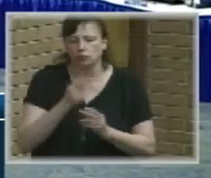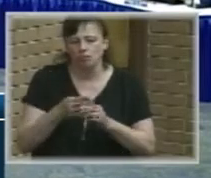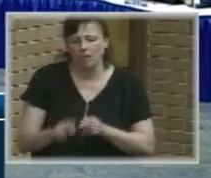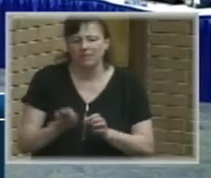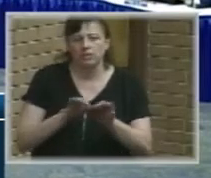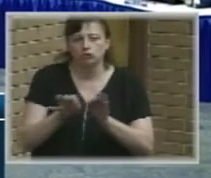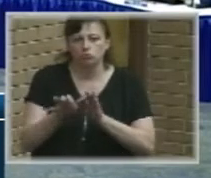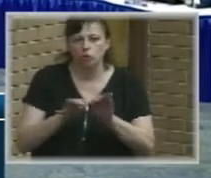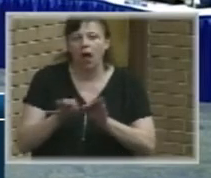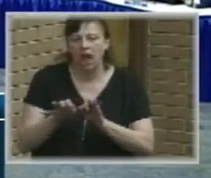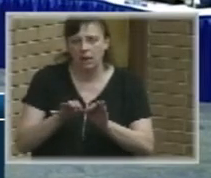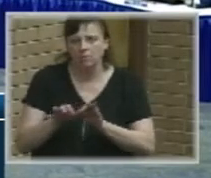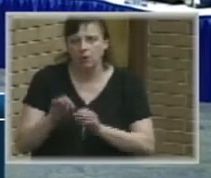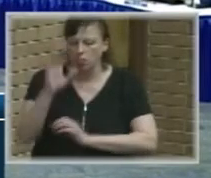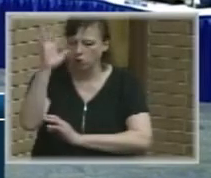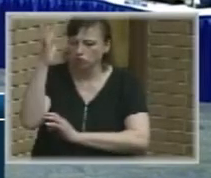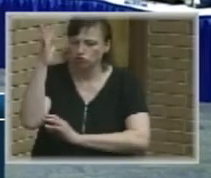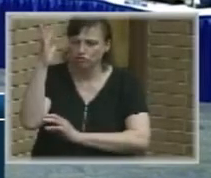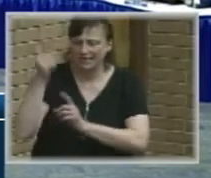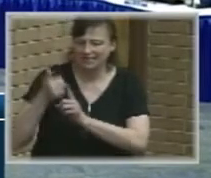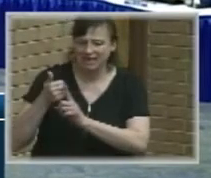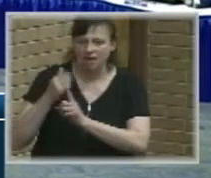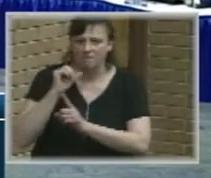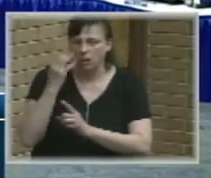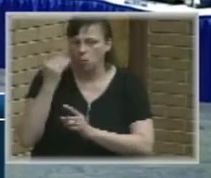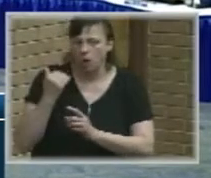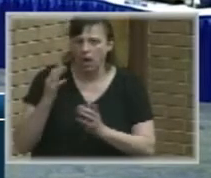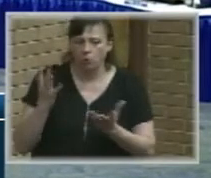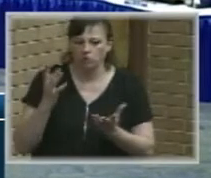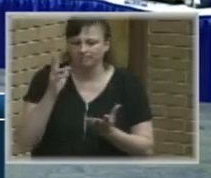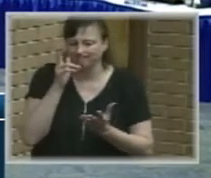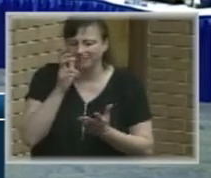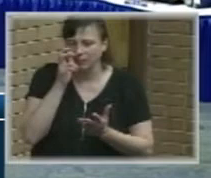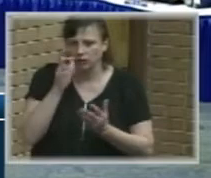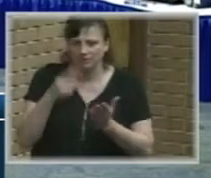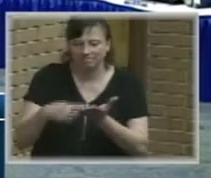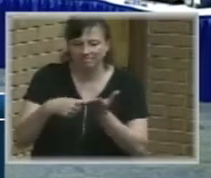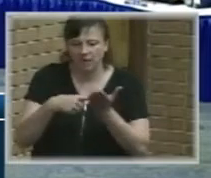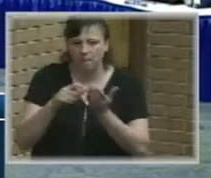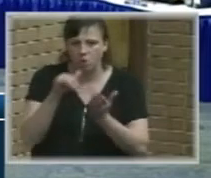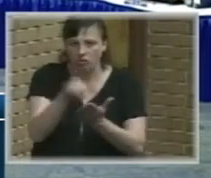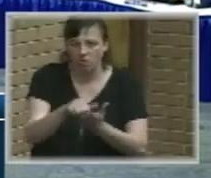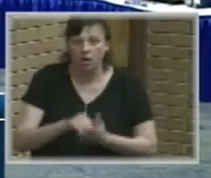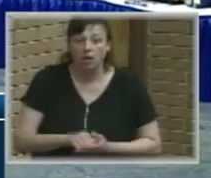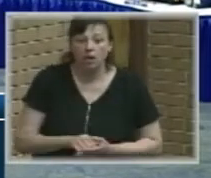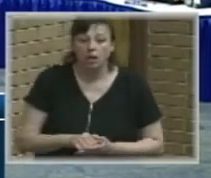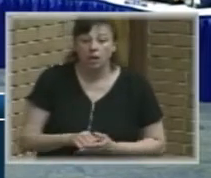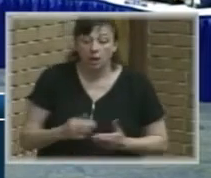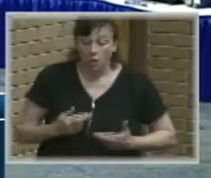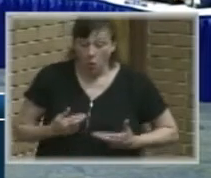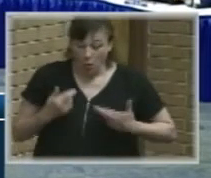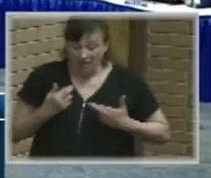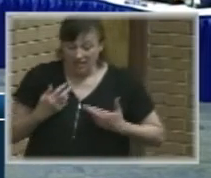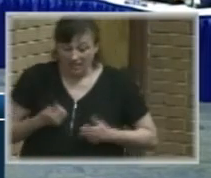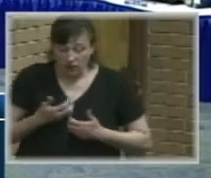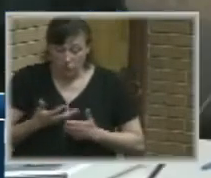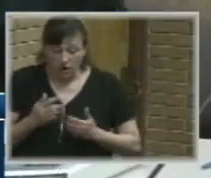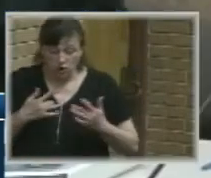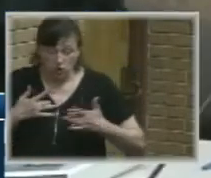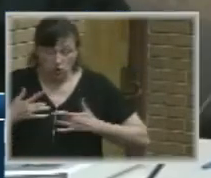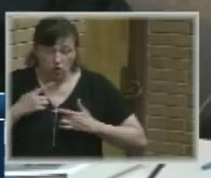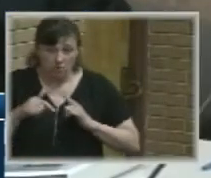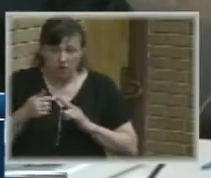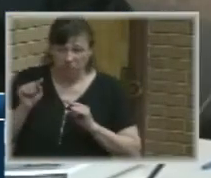describe the tree and why we're holding this hearing. Sure. We had a resident who expressed concern regarding the condition of the